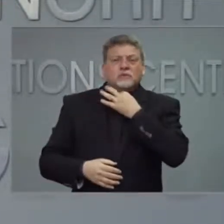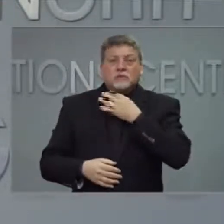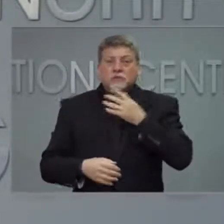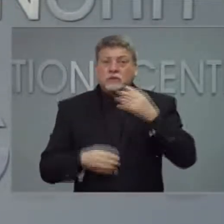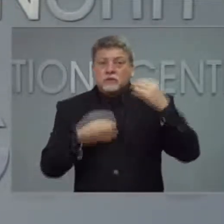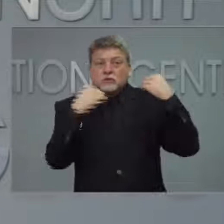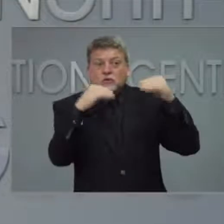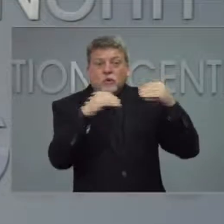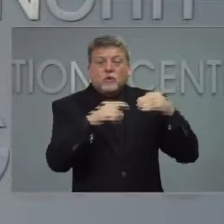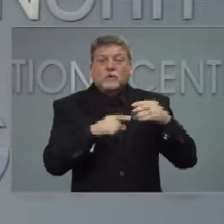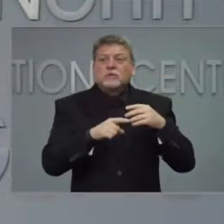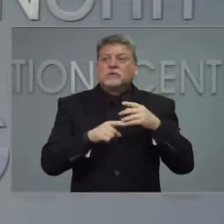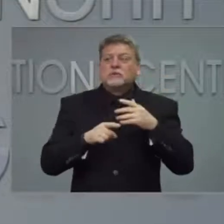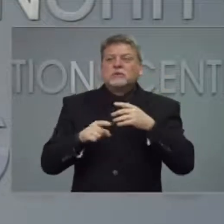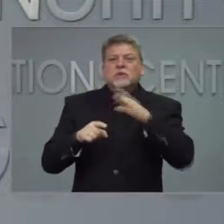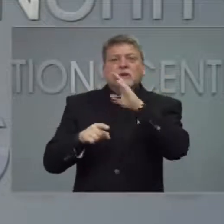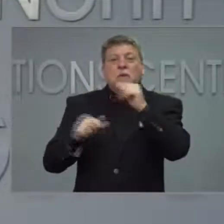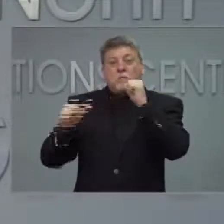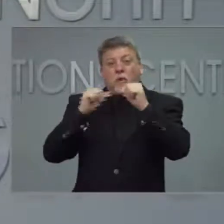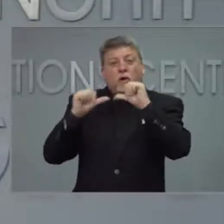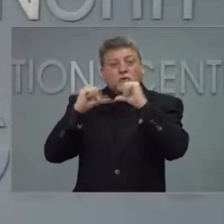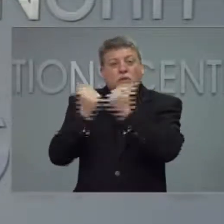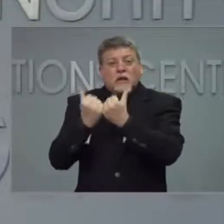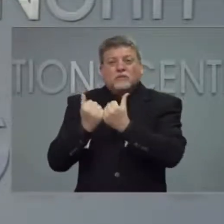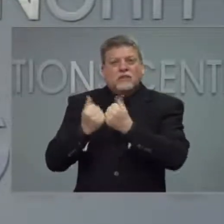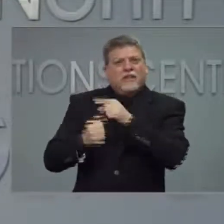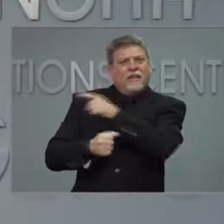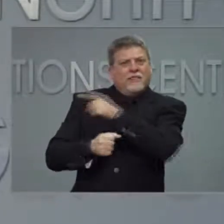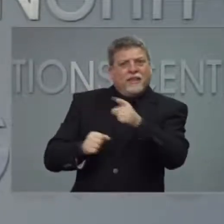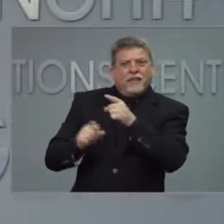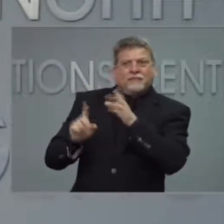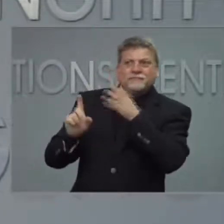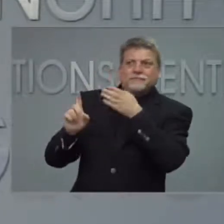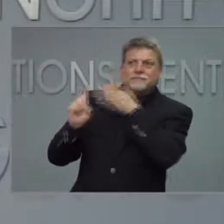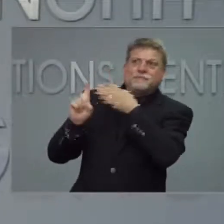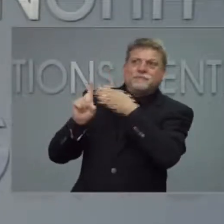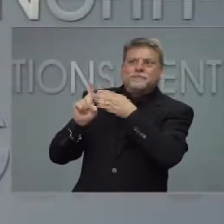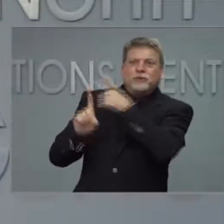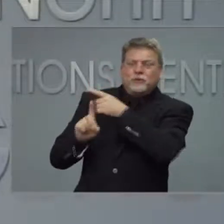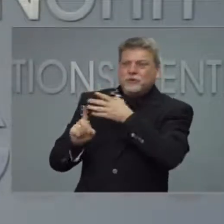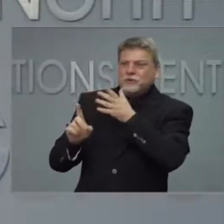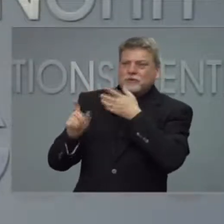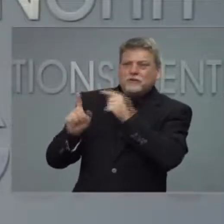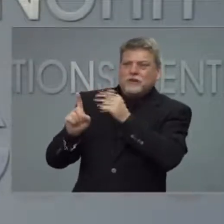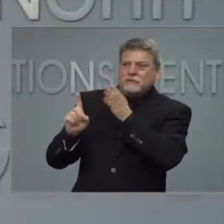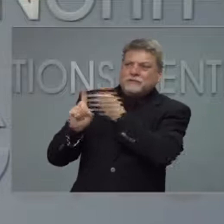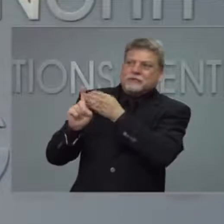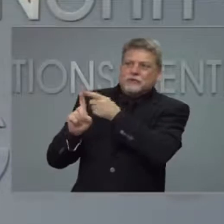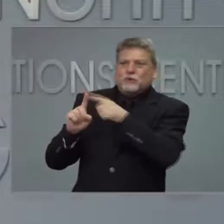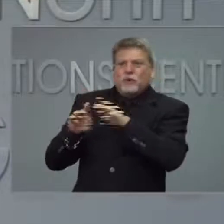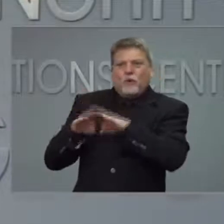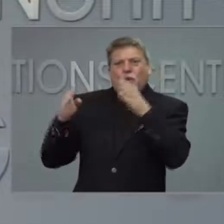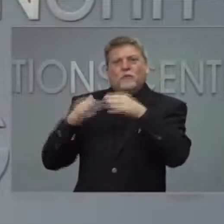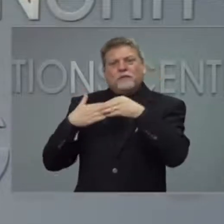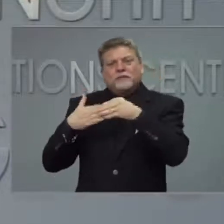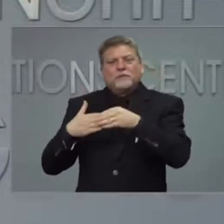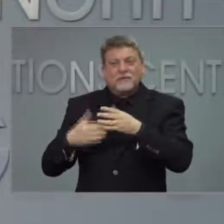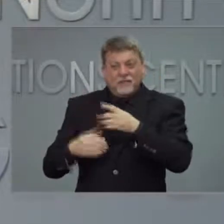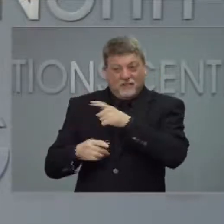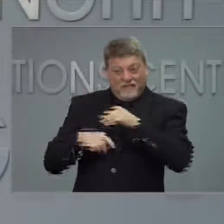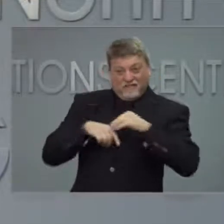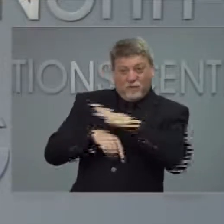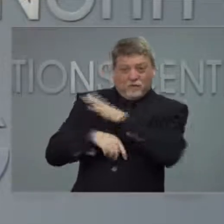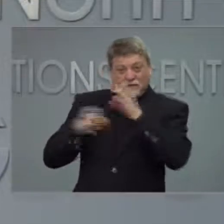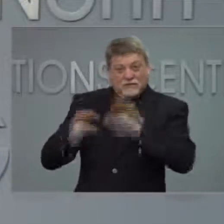and bar association factored into the timing of this restriction easing? Well, to answer